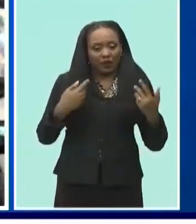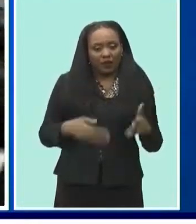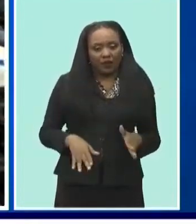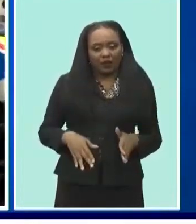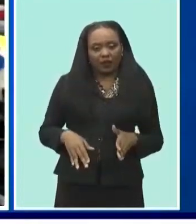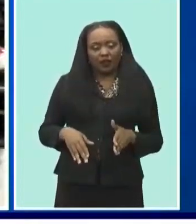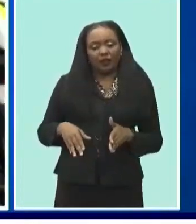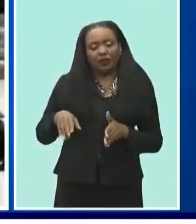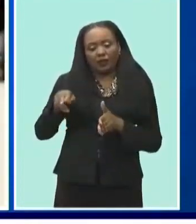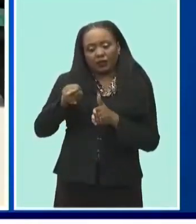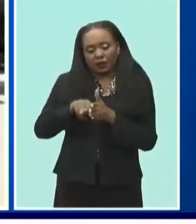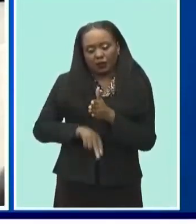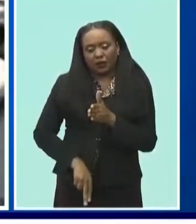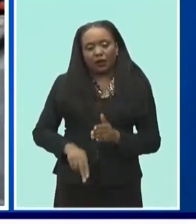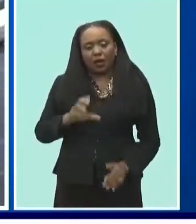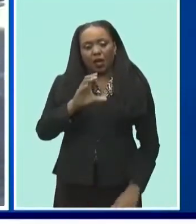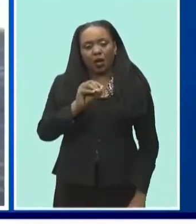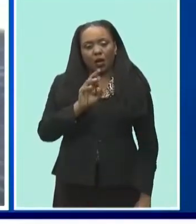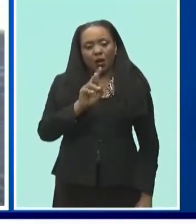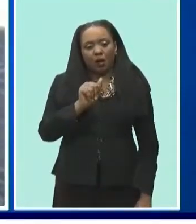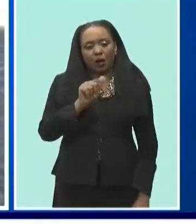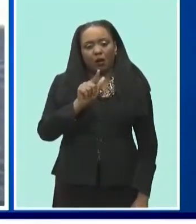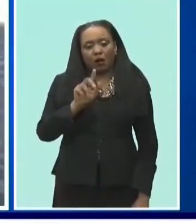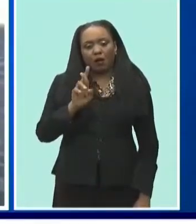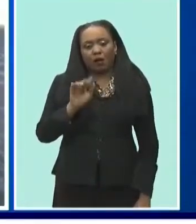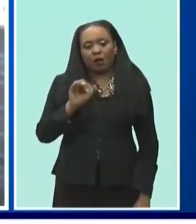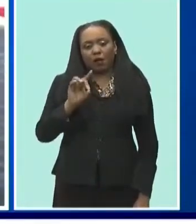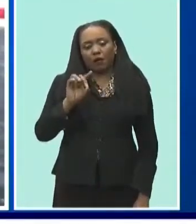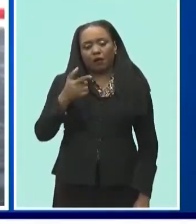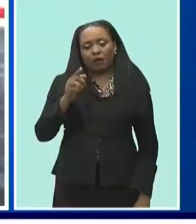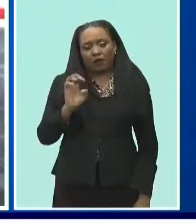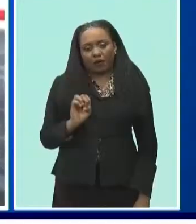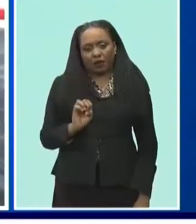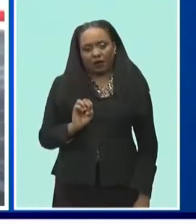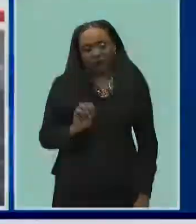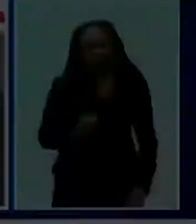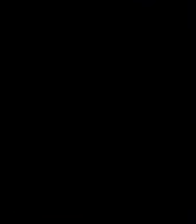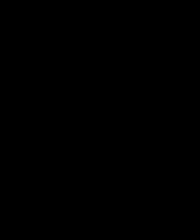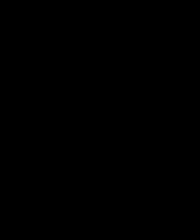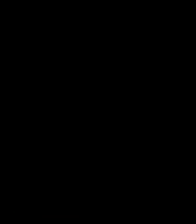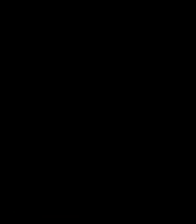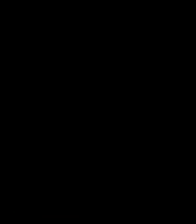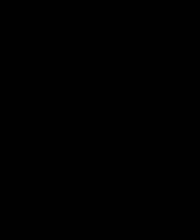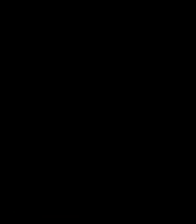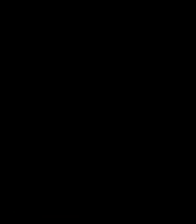cemetery at Coral Ridge. Lisa Broom, CBC News.